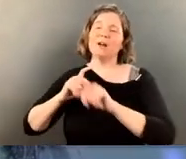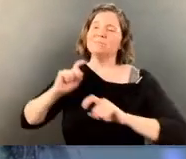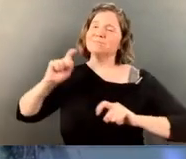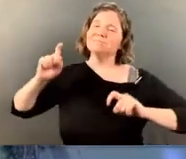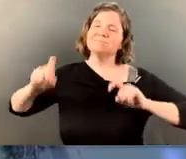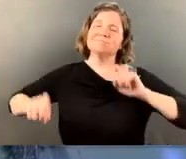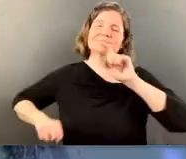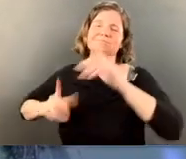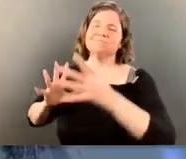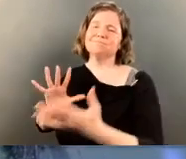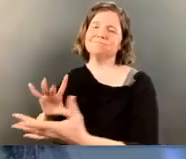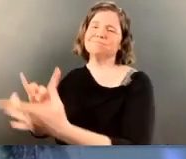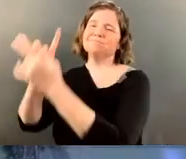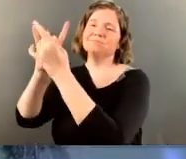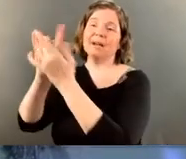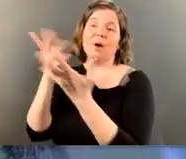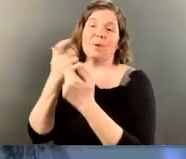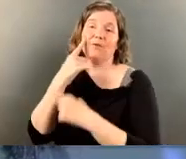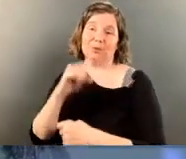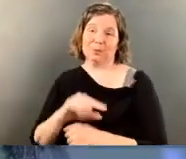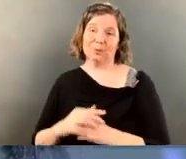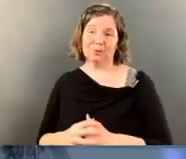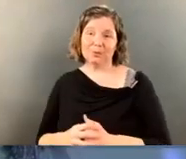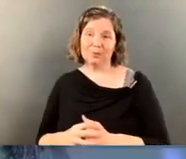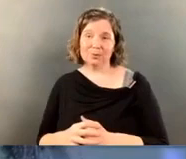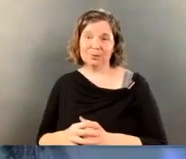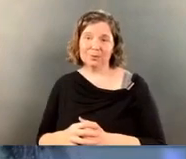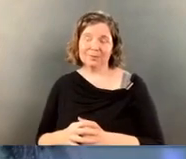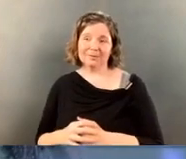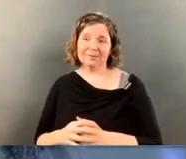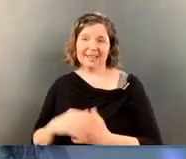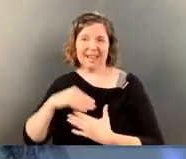of Jesus. That's what I want for you.